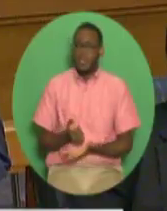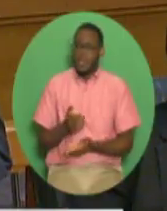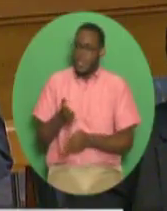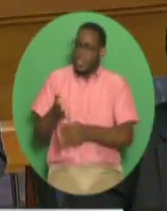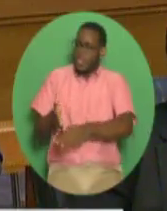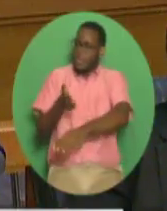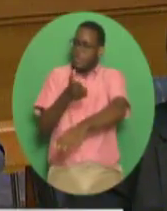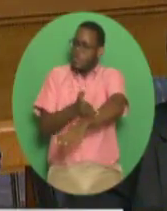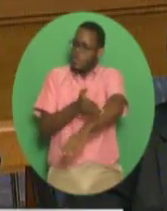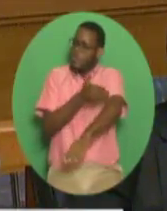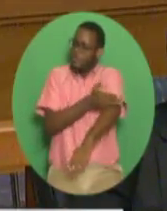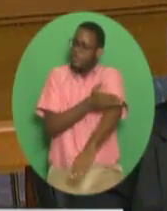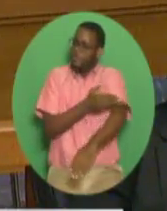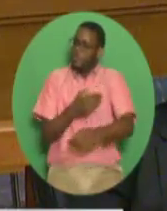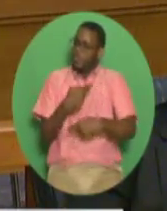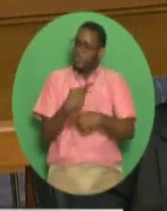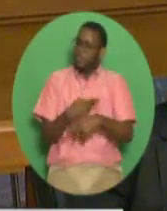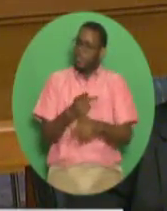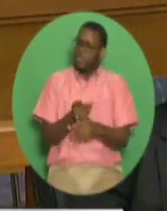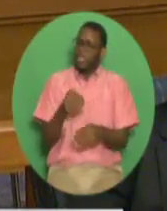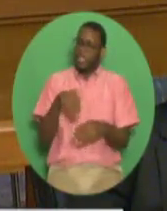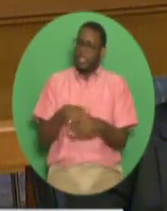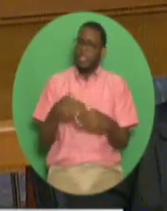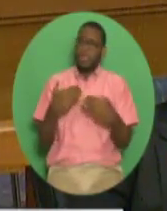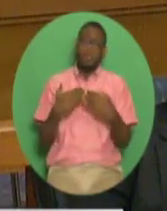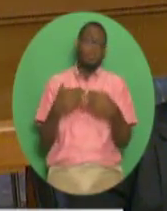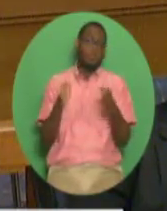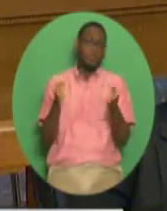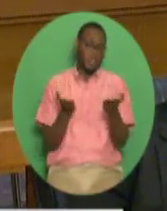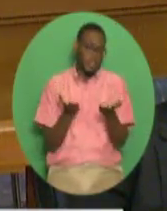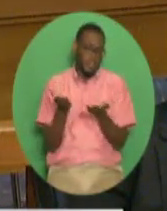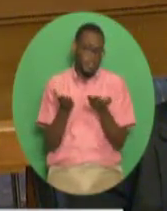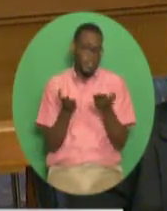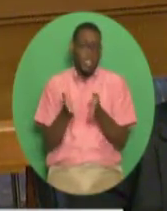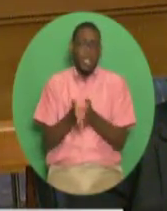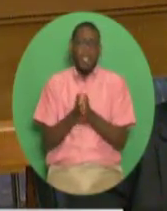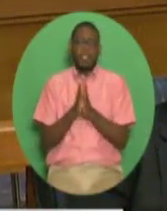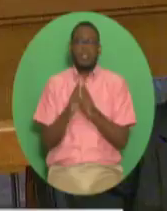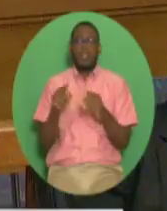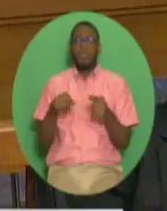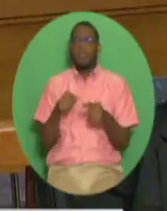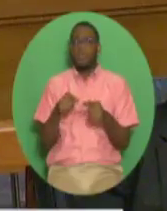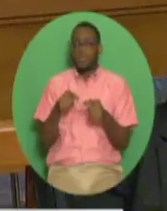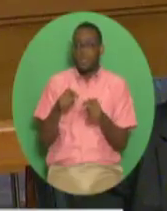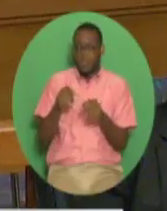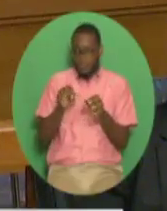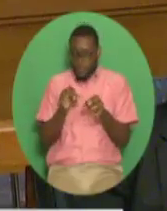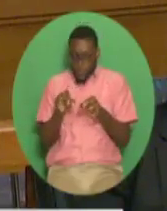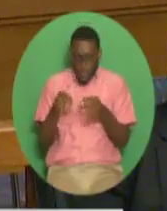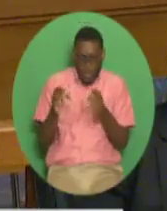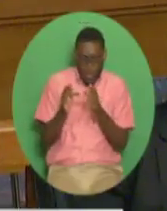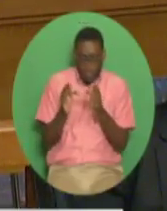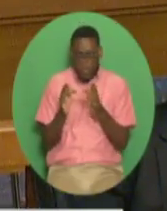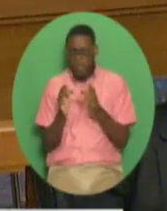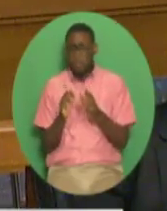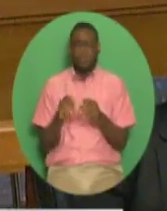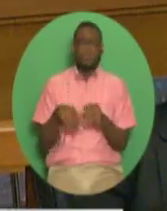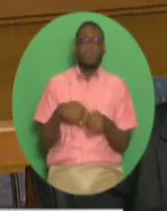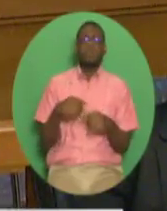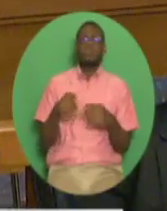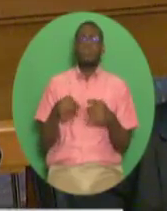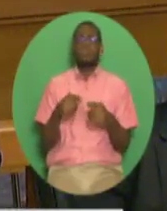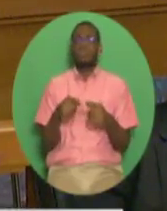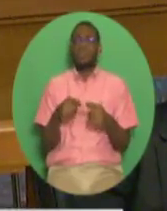in the delivery of public services, the issue of flexi time, the issue of hot desking.